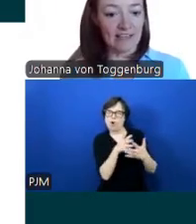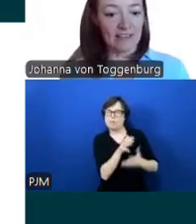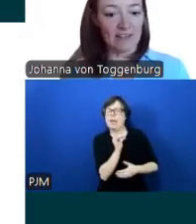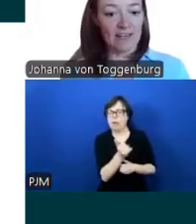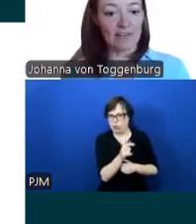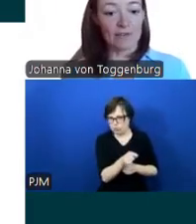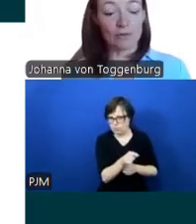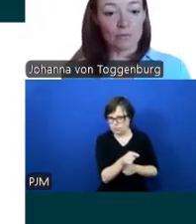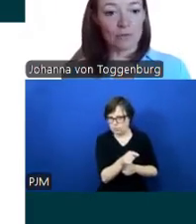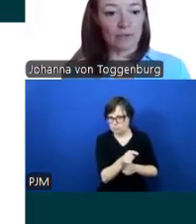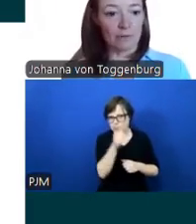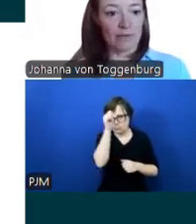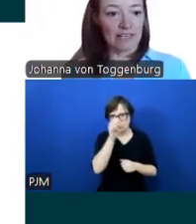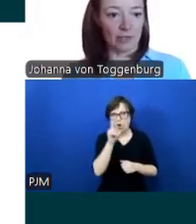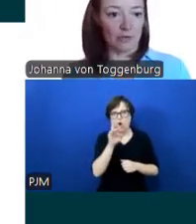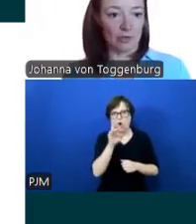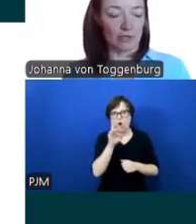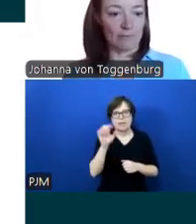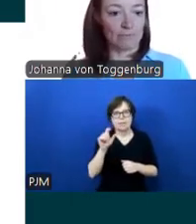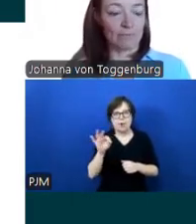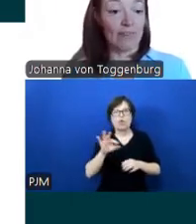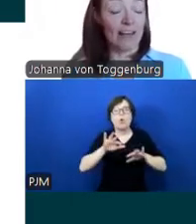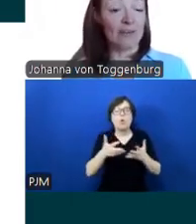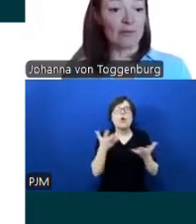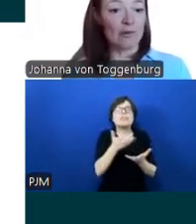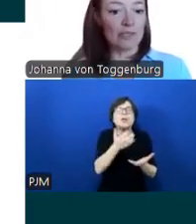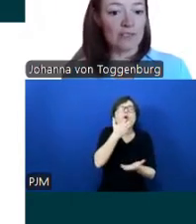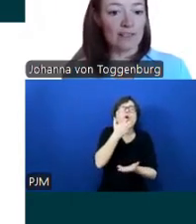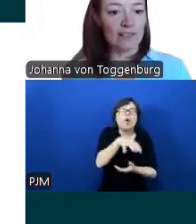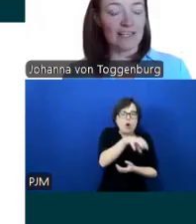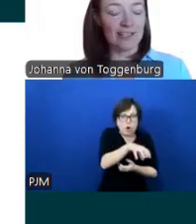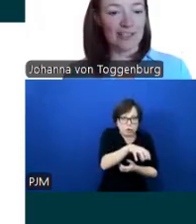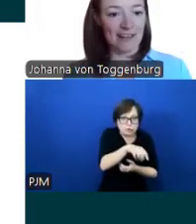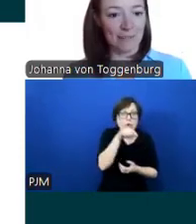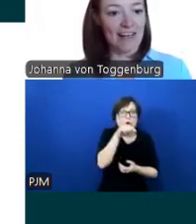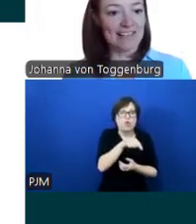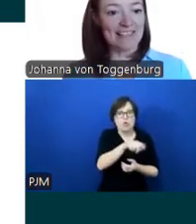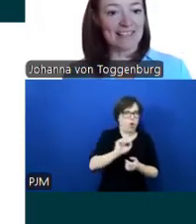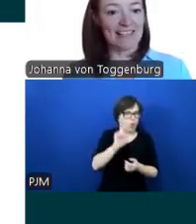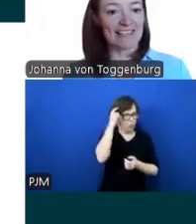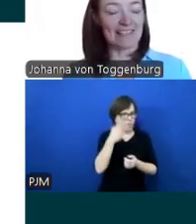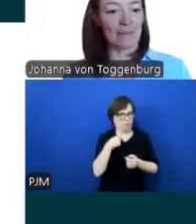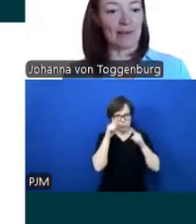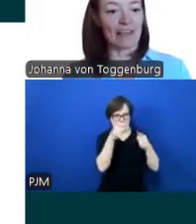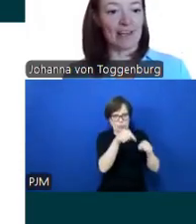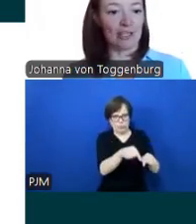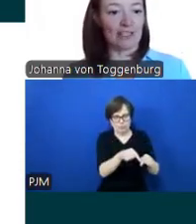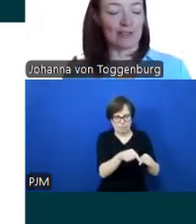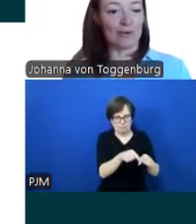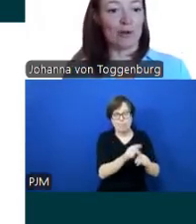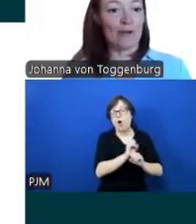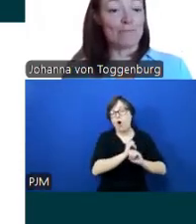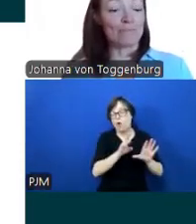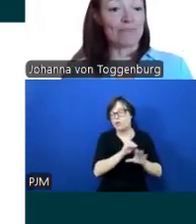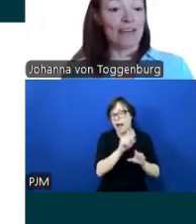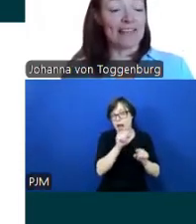selecting the suitable implementation measures. And of course, each step has its implications.